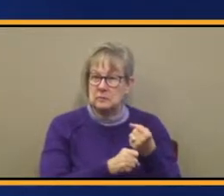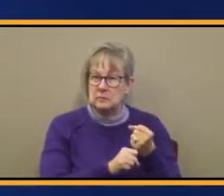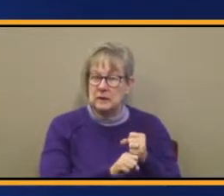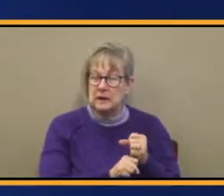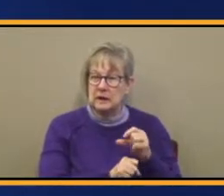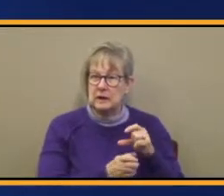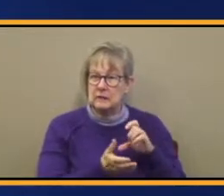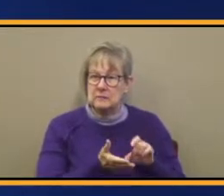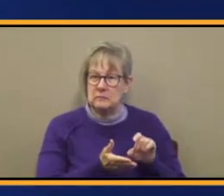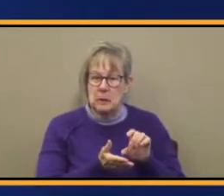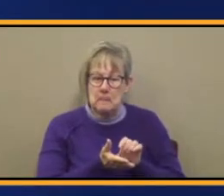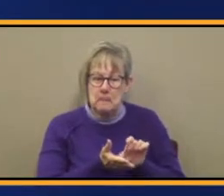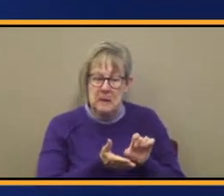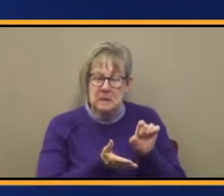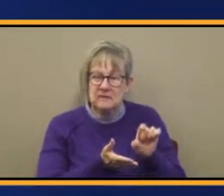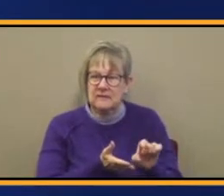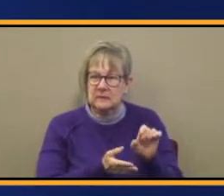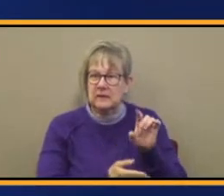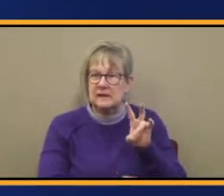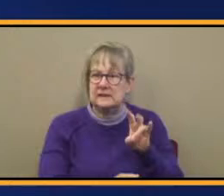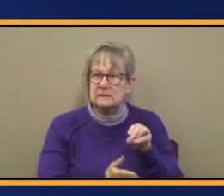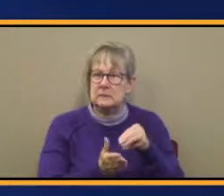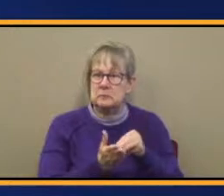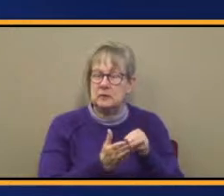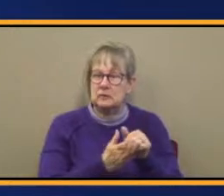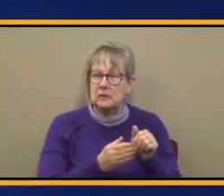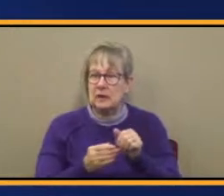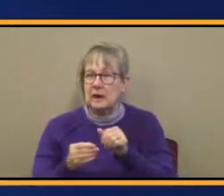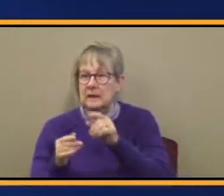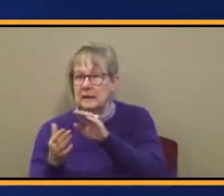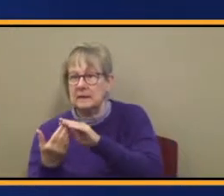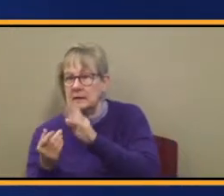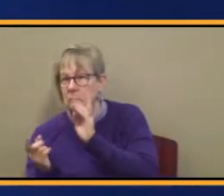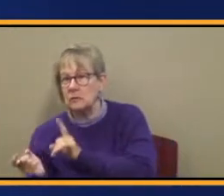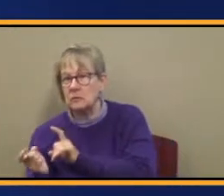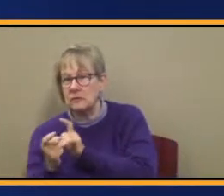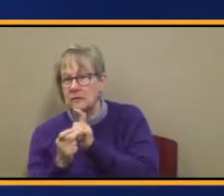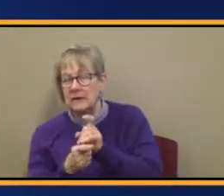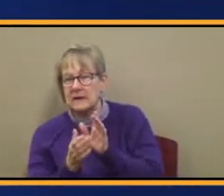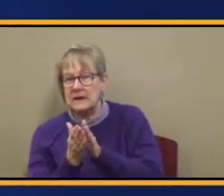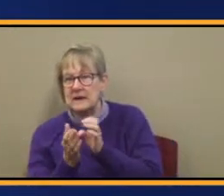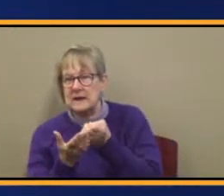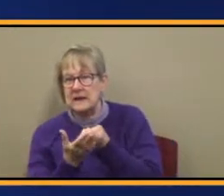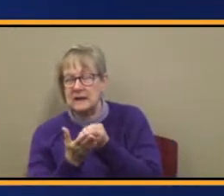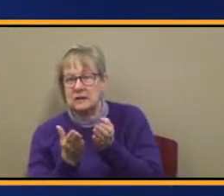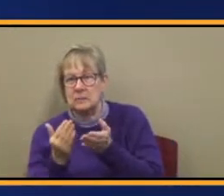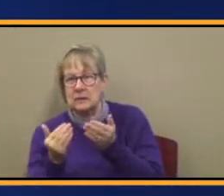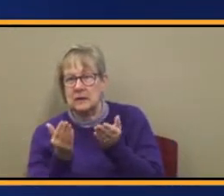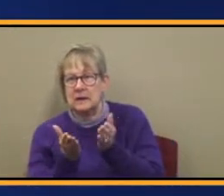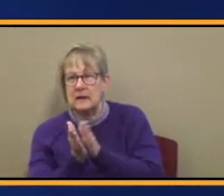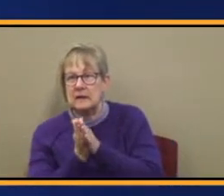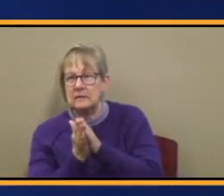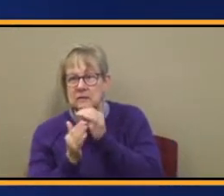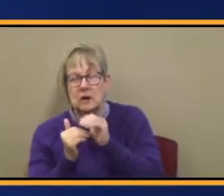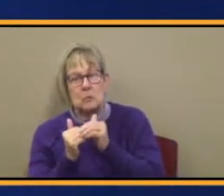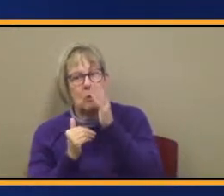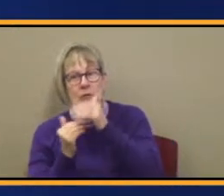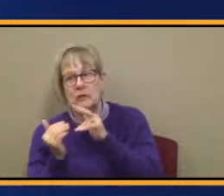of $70 million. Over the term of the agreement, the city shall provide economic incentives not to exceed